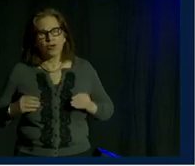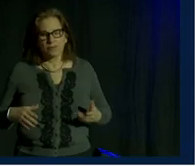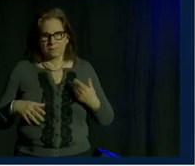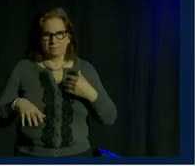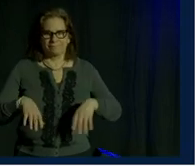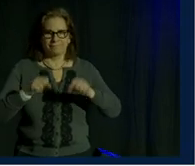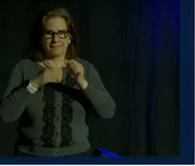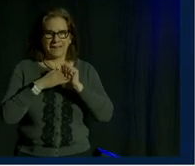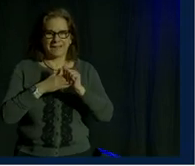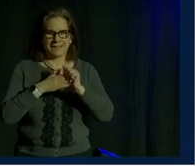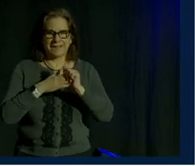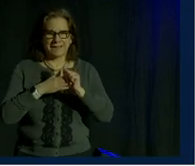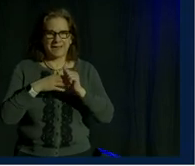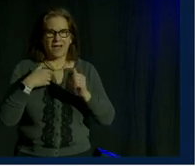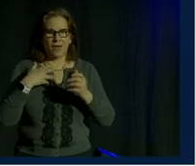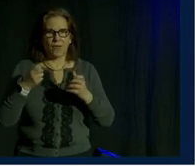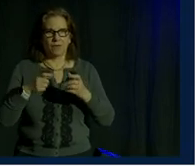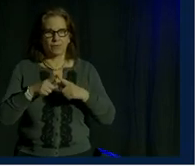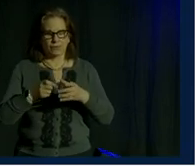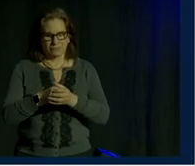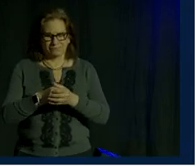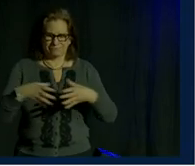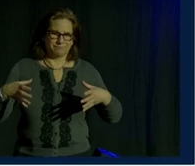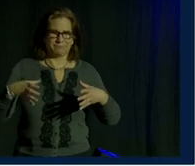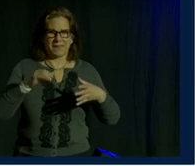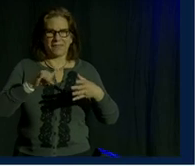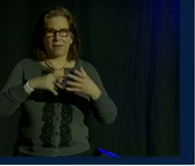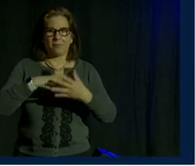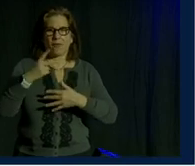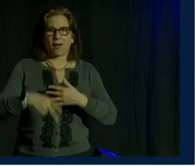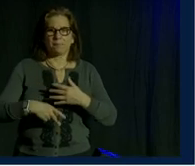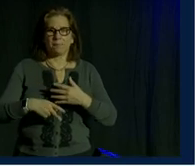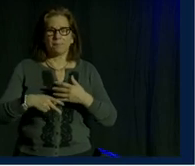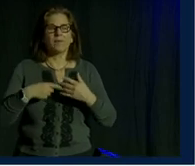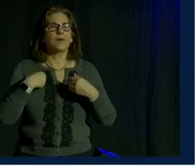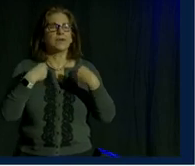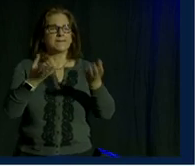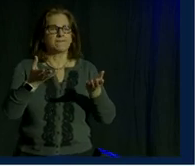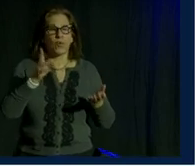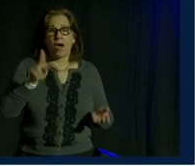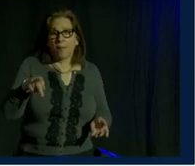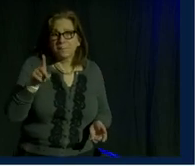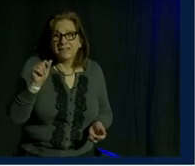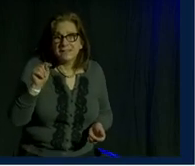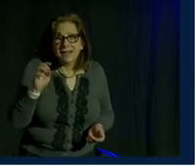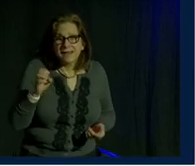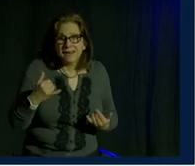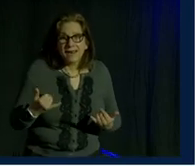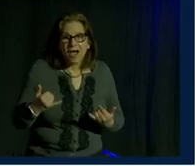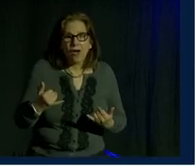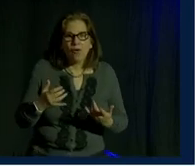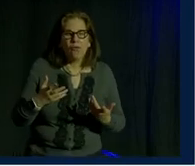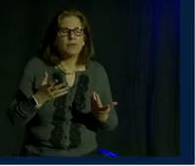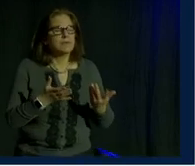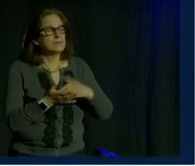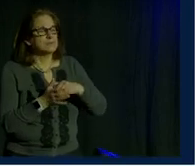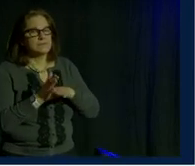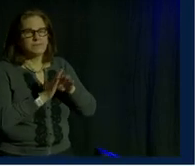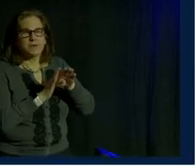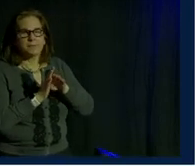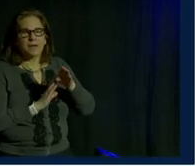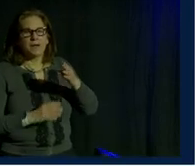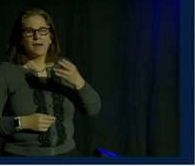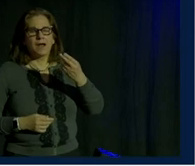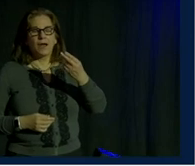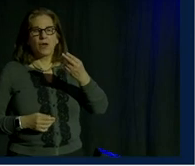to expand our programs. Today, I'm providing an update on the redevelopment of our headquarters at 815 Florida Avenue at the